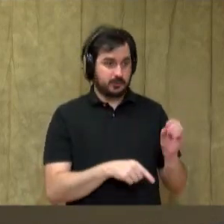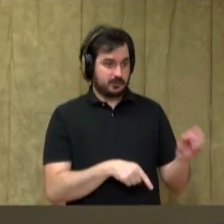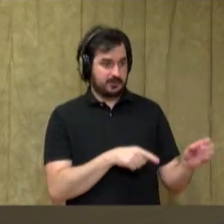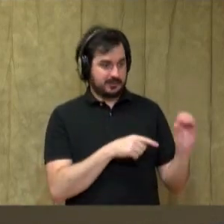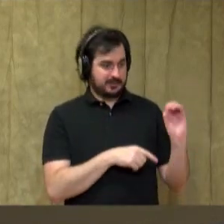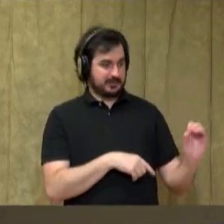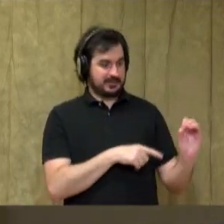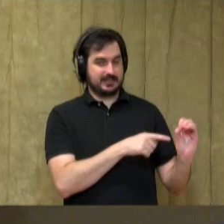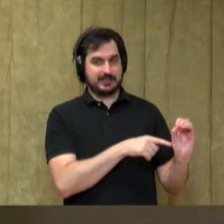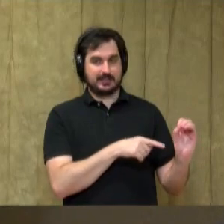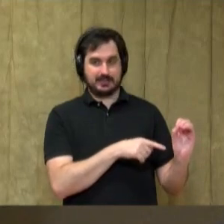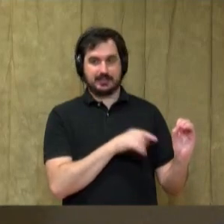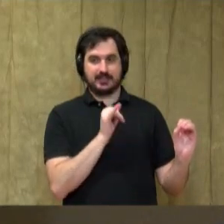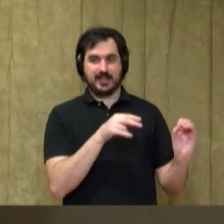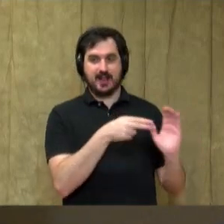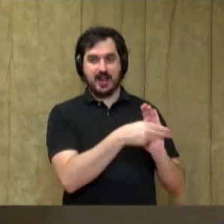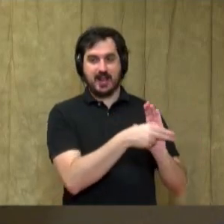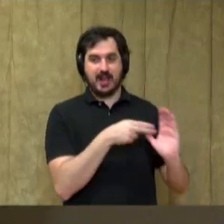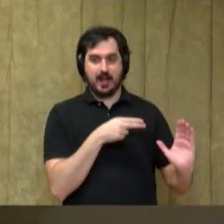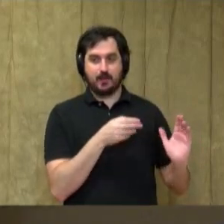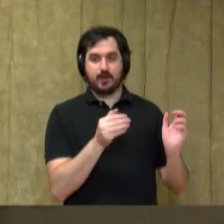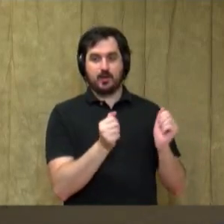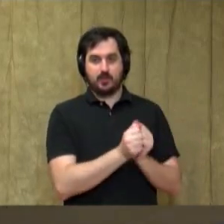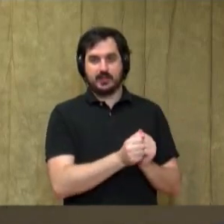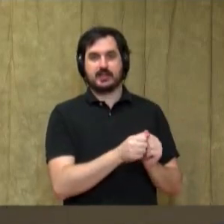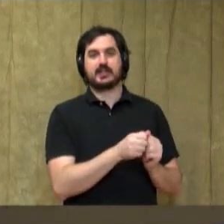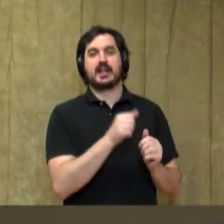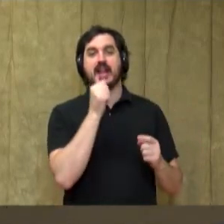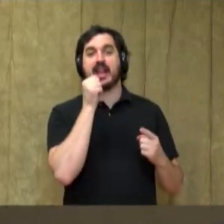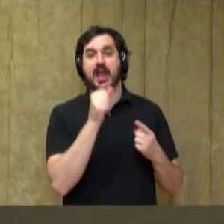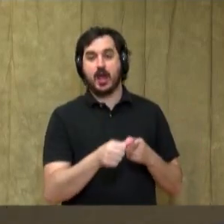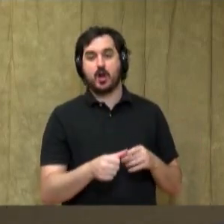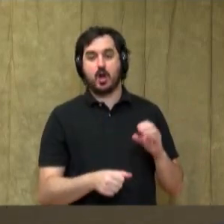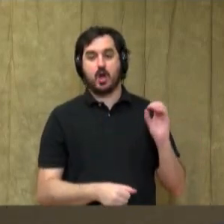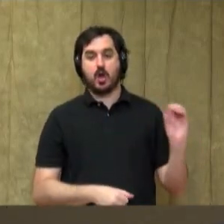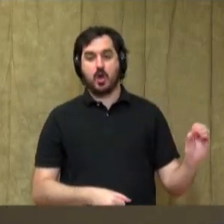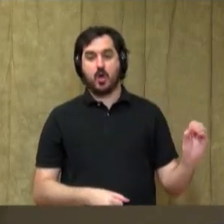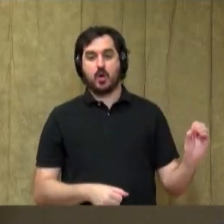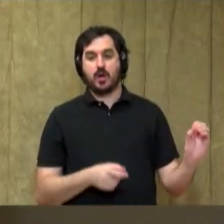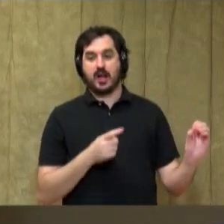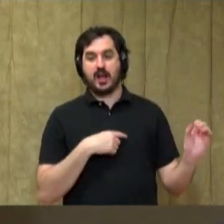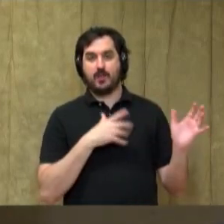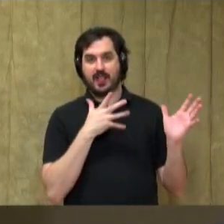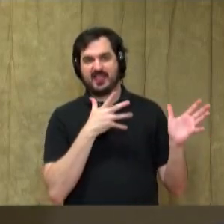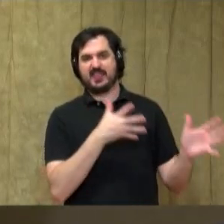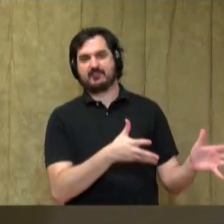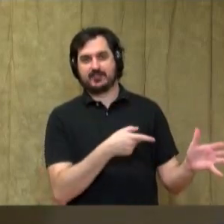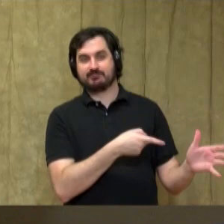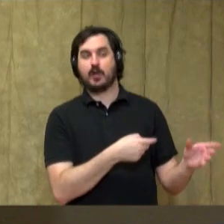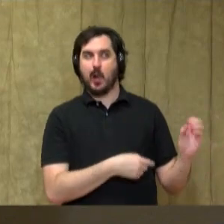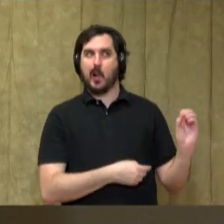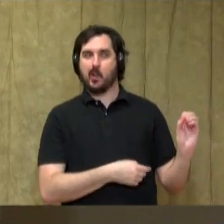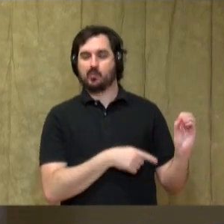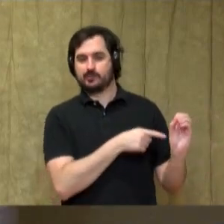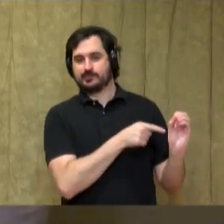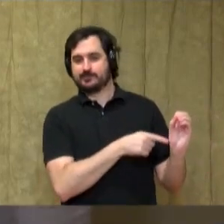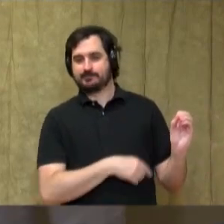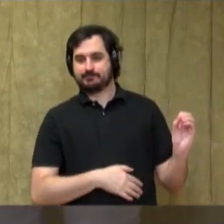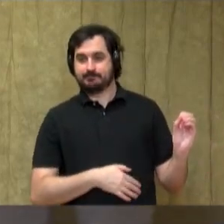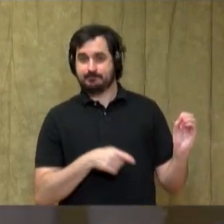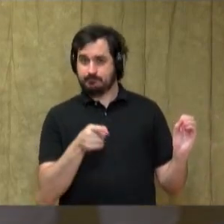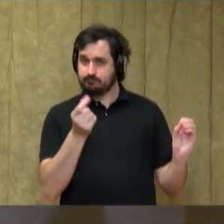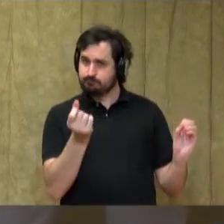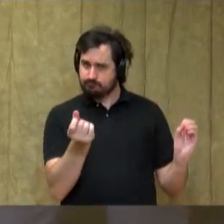But this says to label it with the letter O. So I already have a 0 there. I'll just leave it like that. All right? Does that make